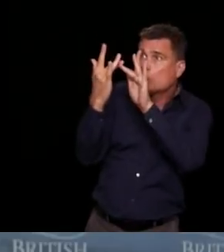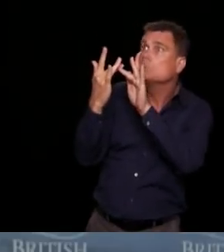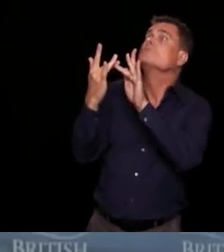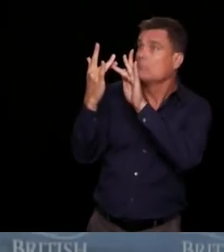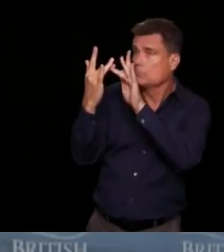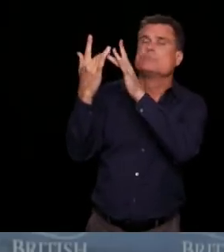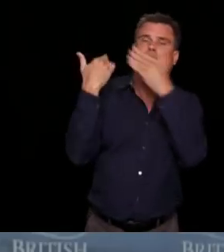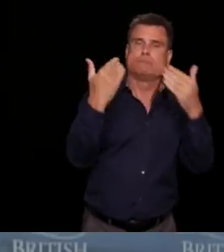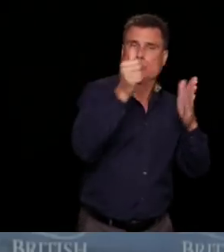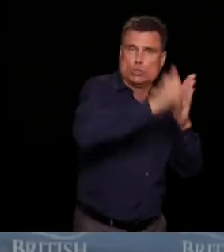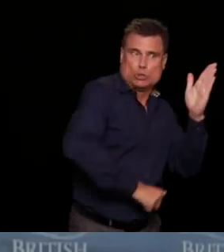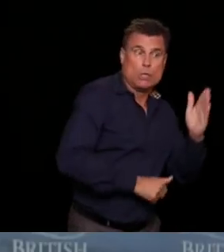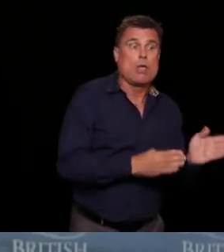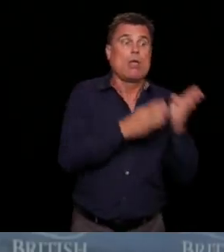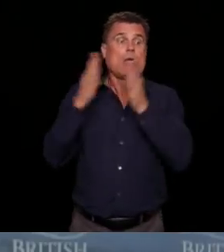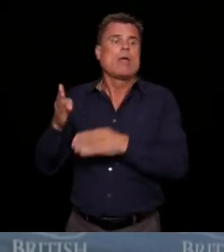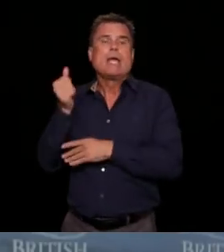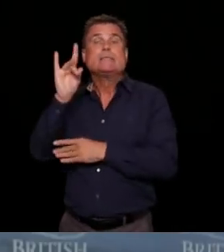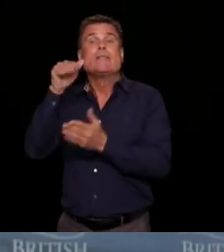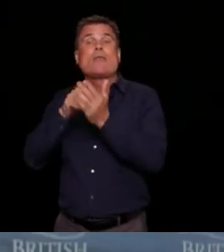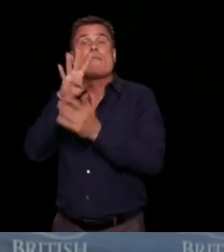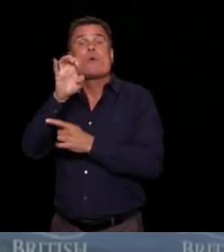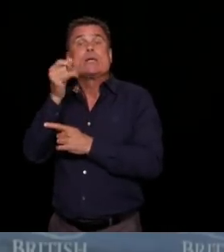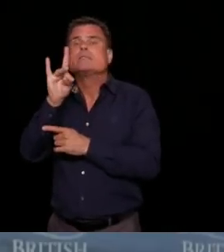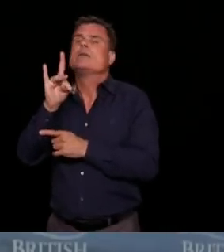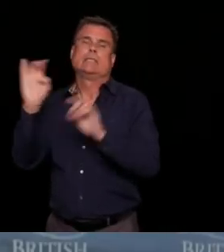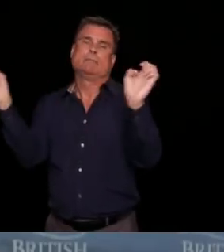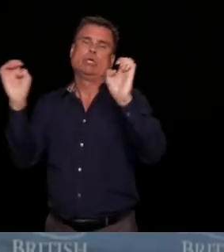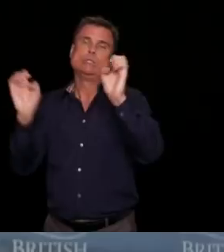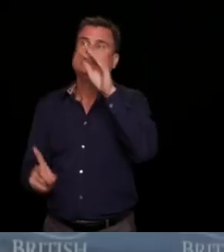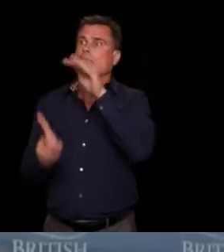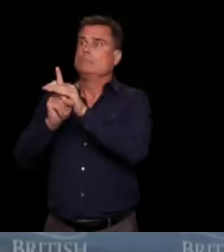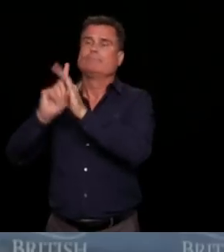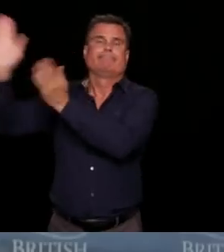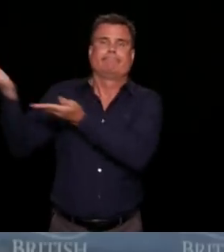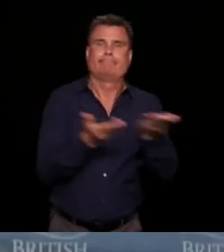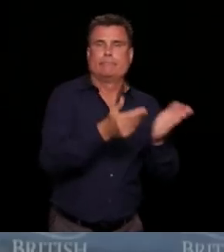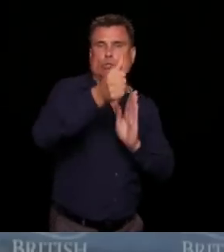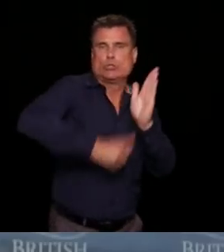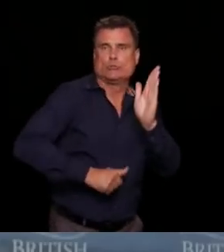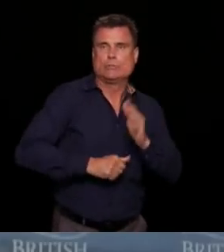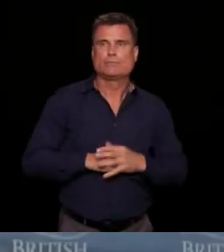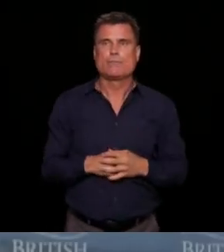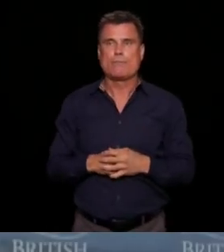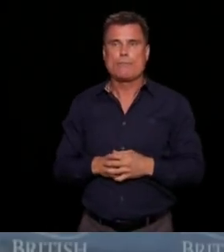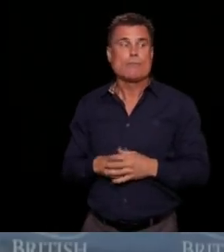or emergency surgeries. That's 14,670 in Interior Health,